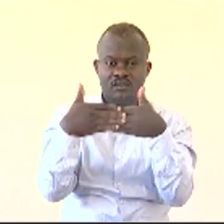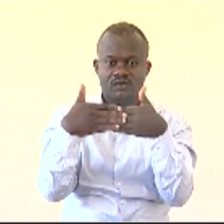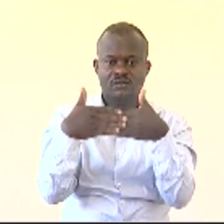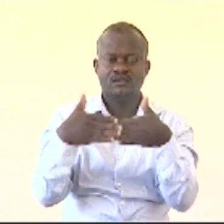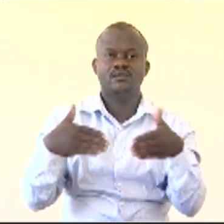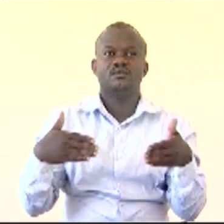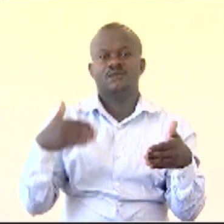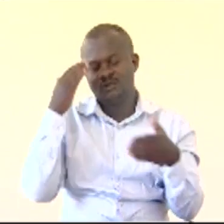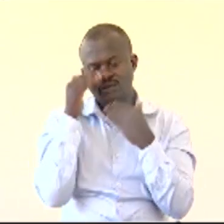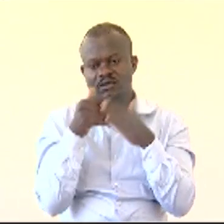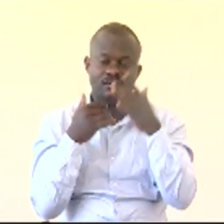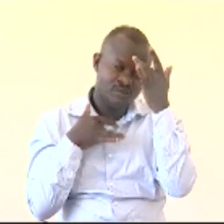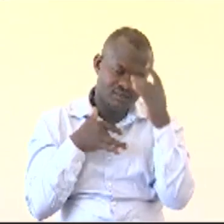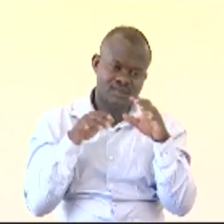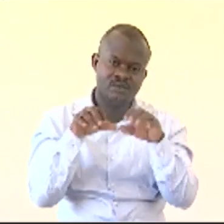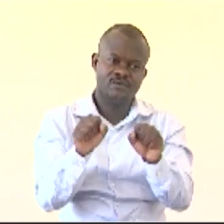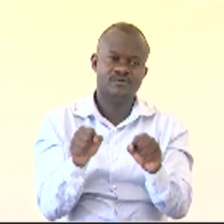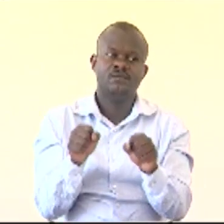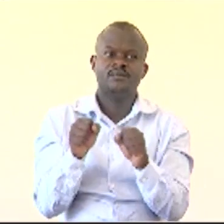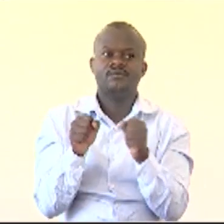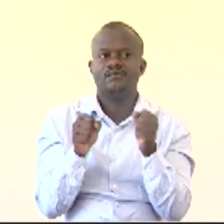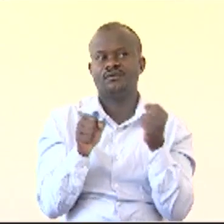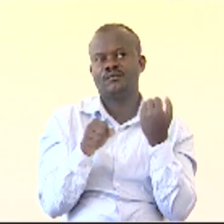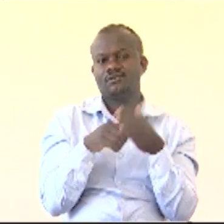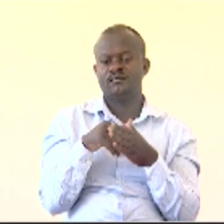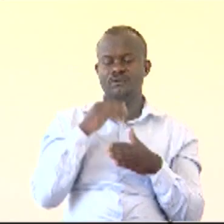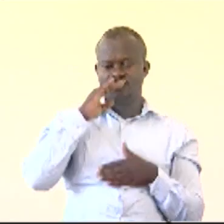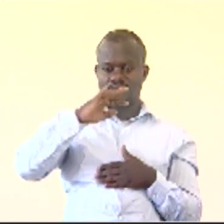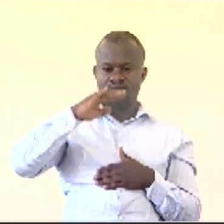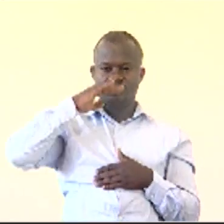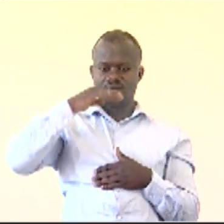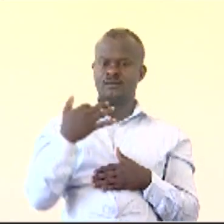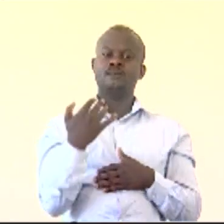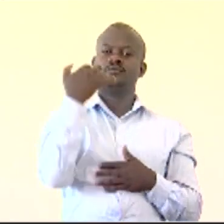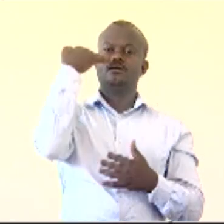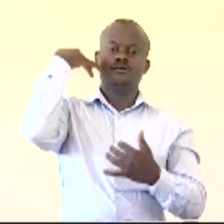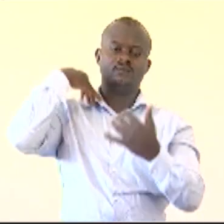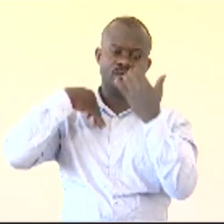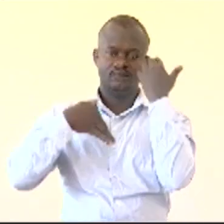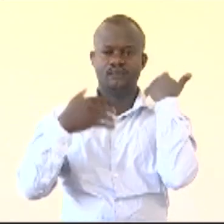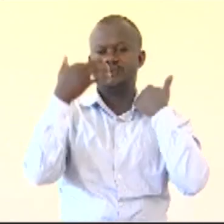because we say this disease attacks the respiratory passages, the lungs,